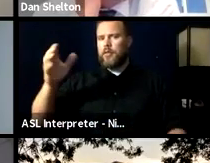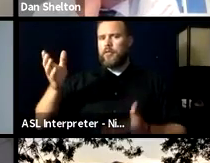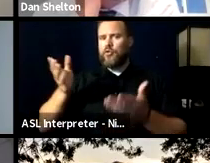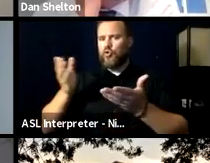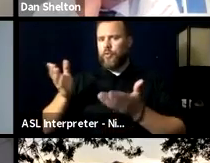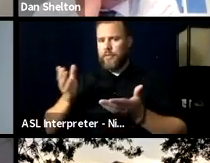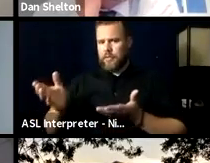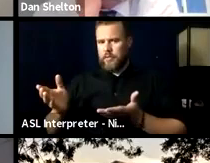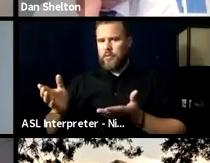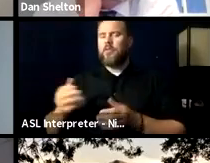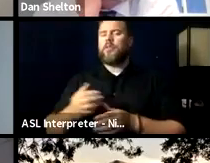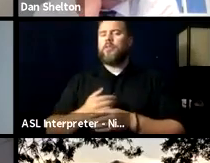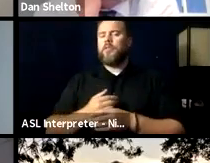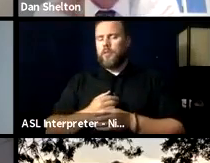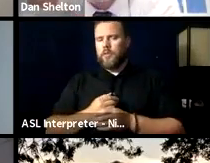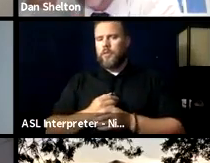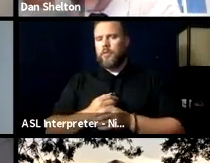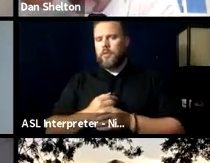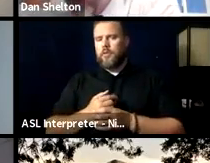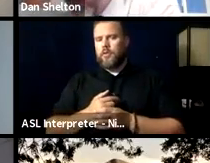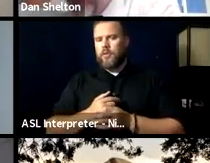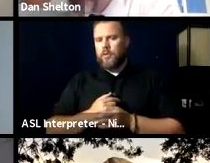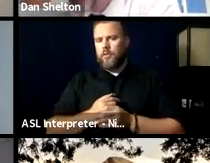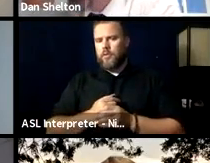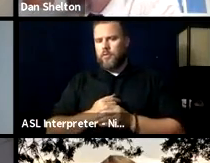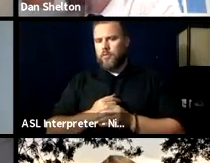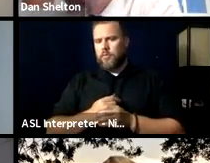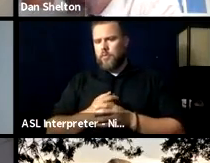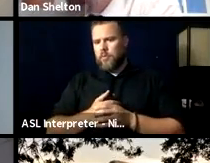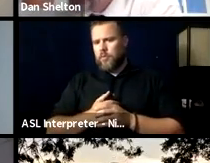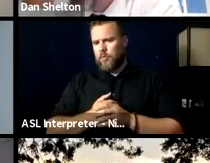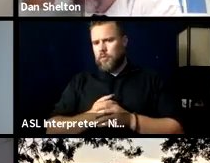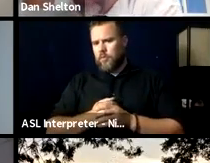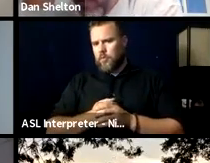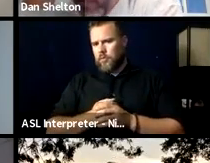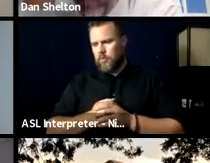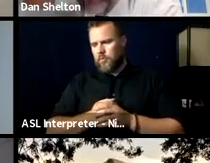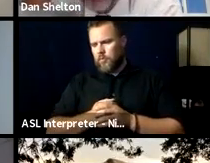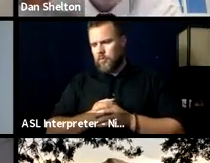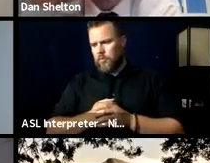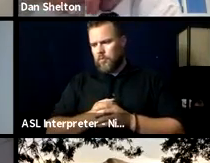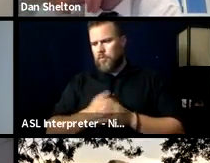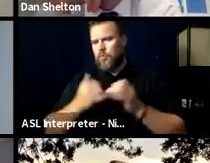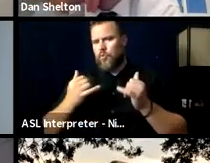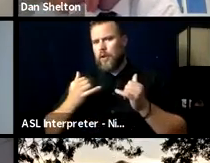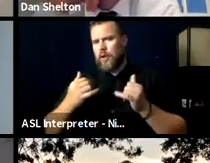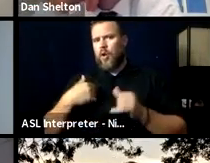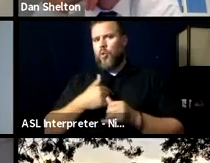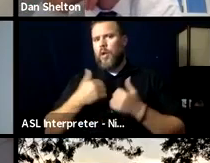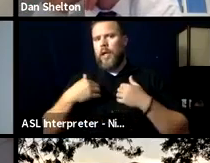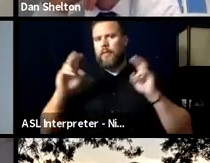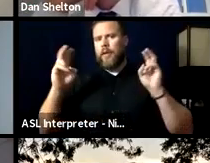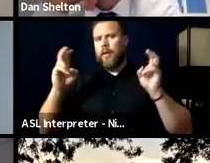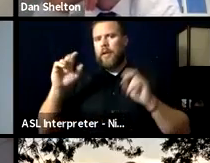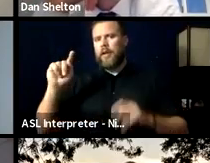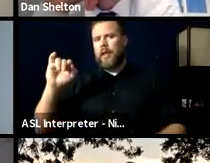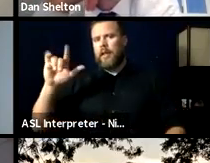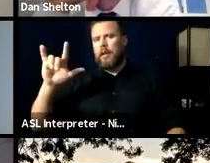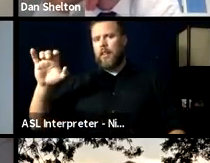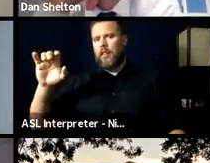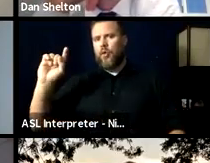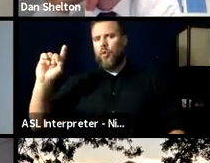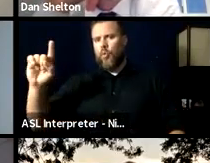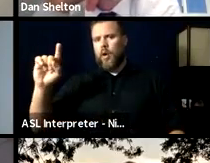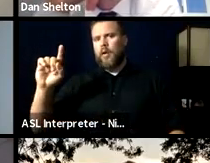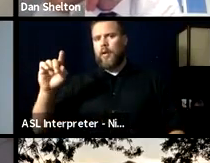Right now, we don't know whether we're going to have to do it through the Title I method, which is based on the poverty in